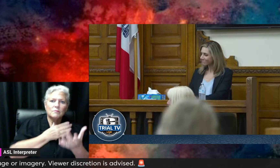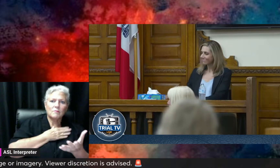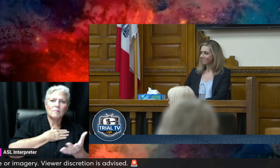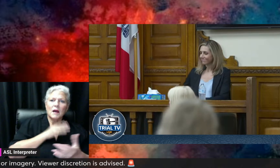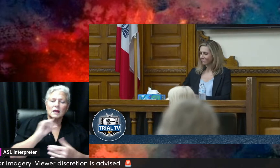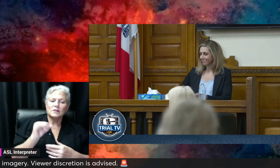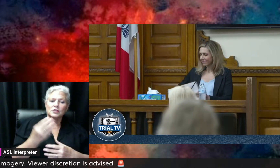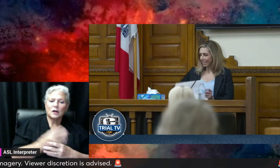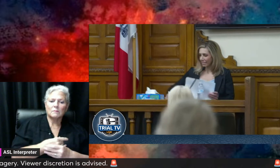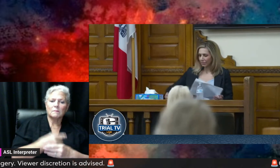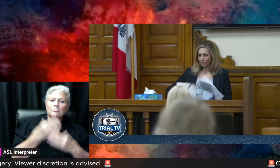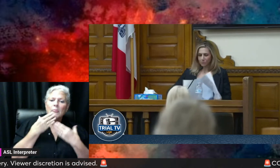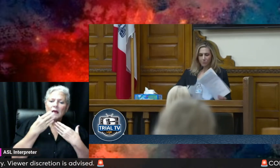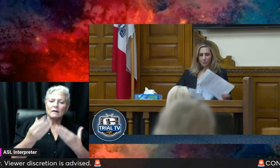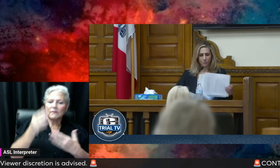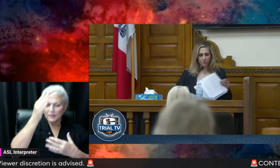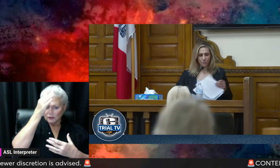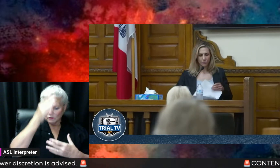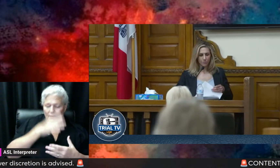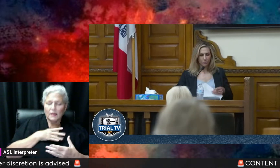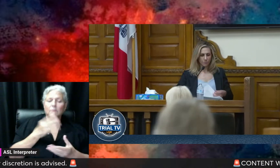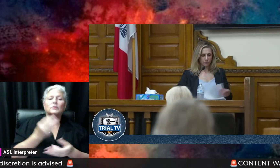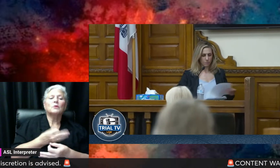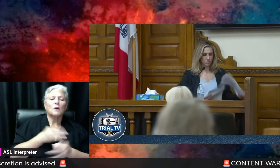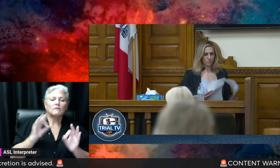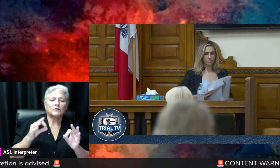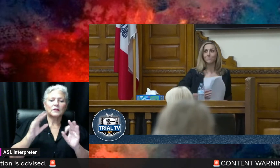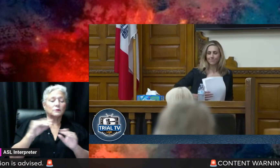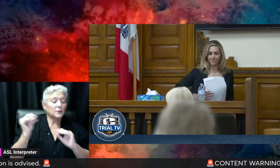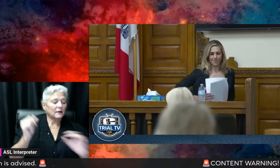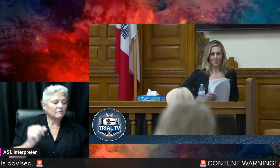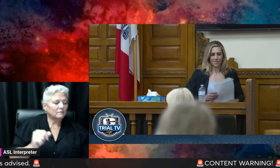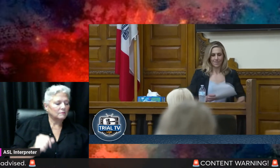Thank you, ma'am. You're free to go. Thank you.